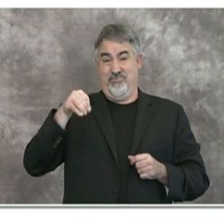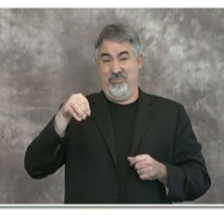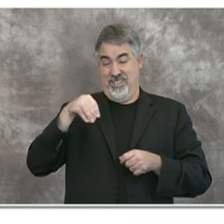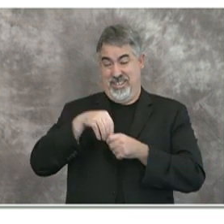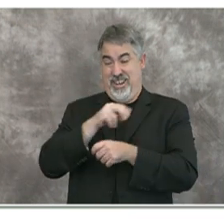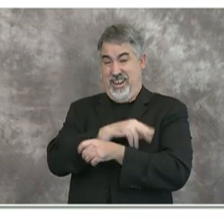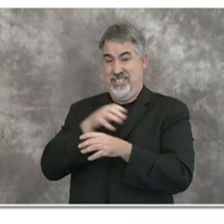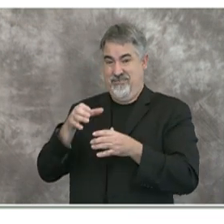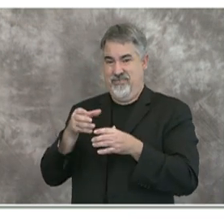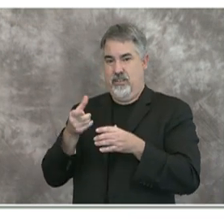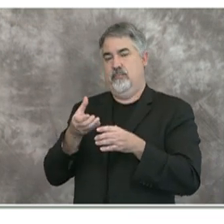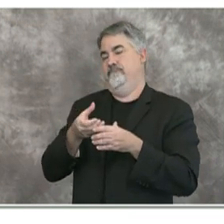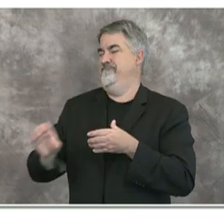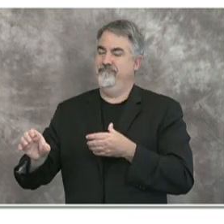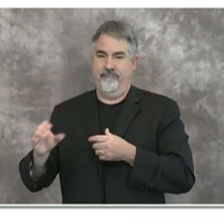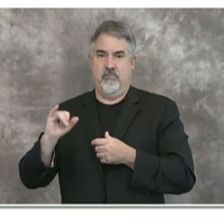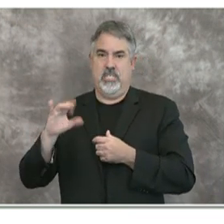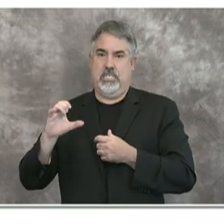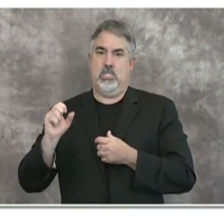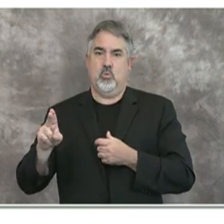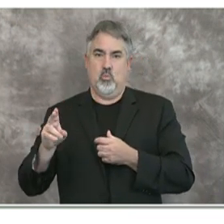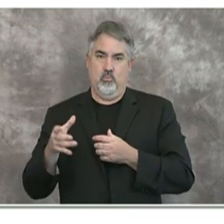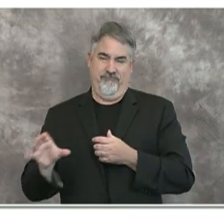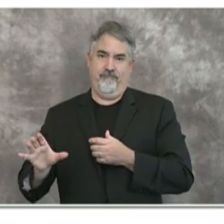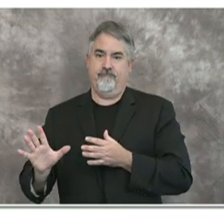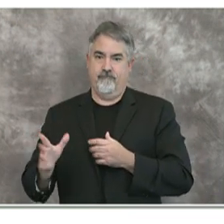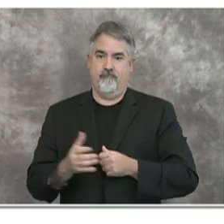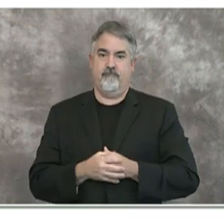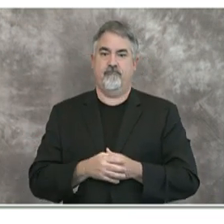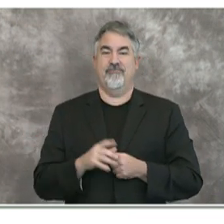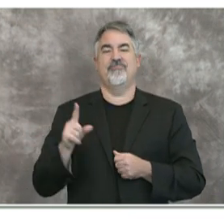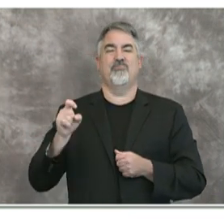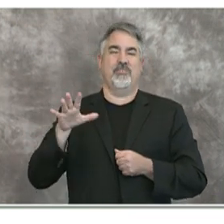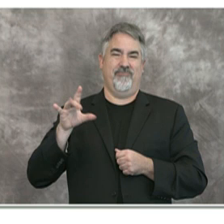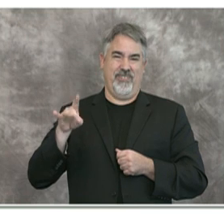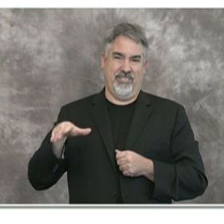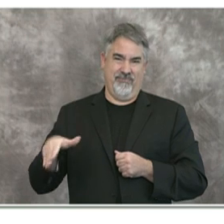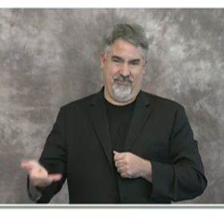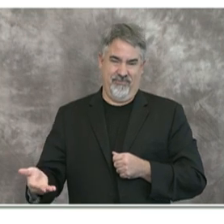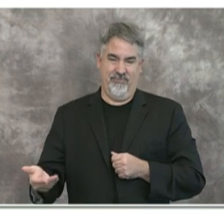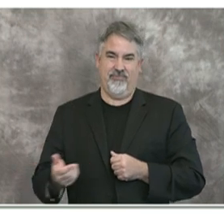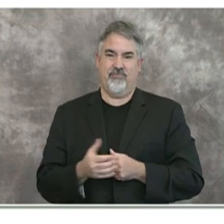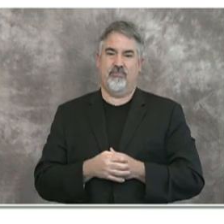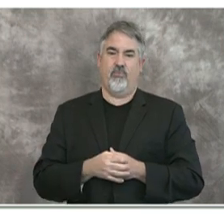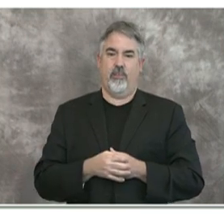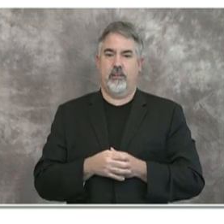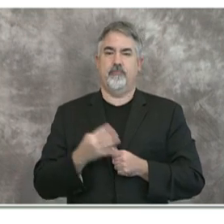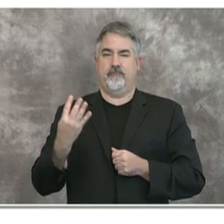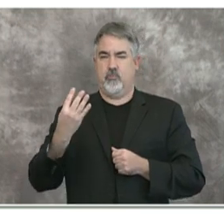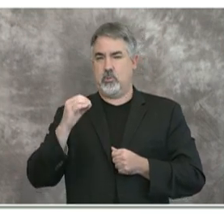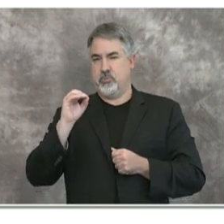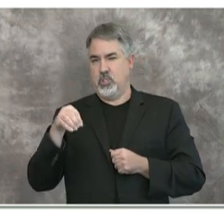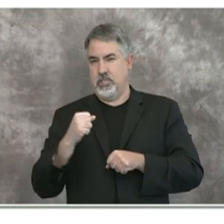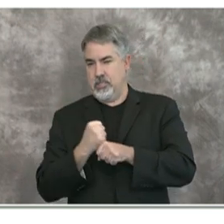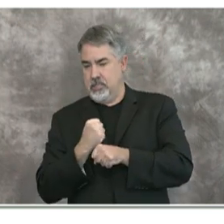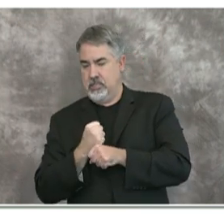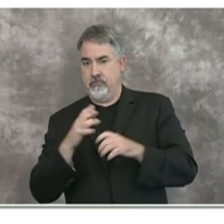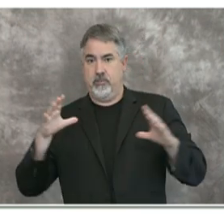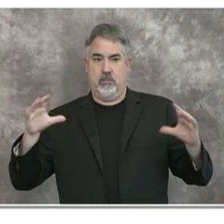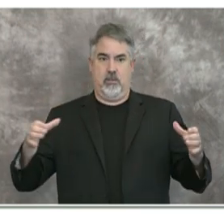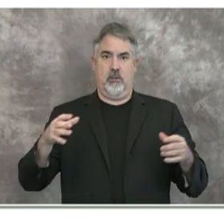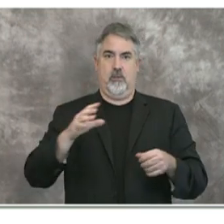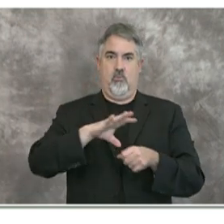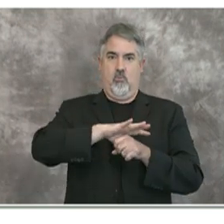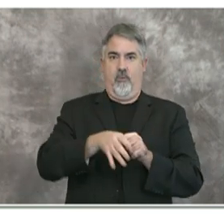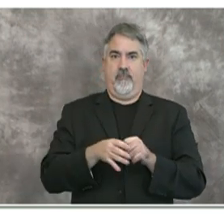the ICU. The 158 deaths represent approximately 4% of the total number of cases. Of the 8